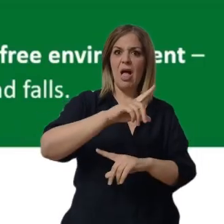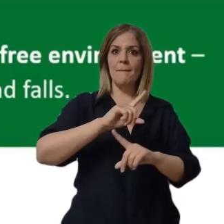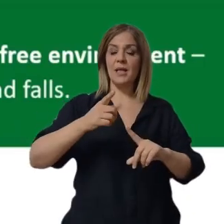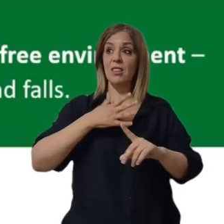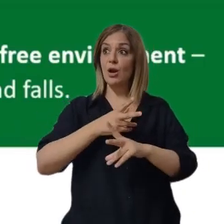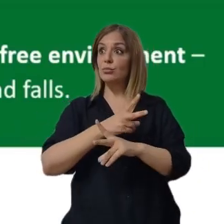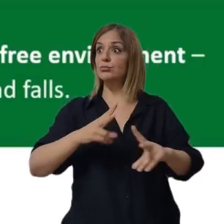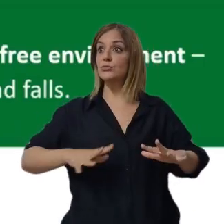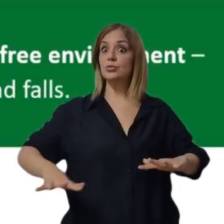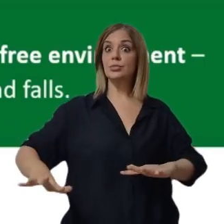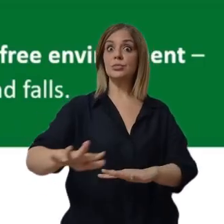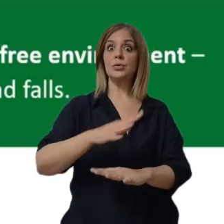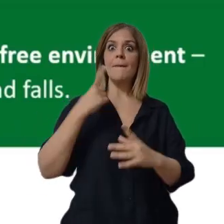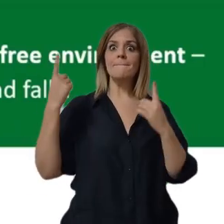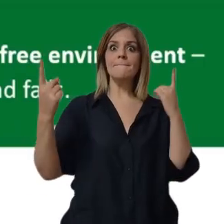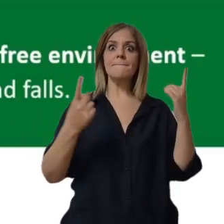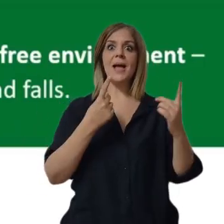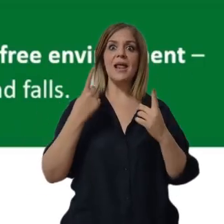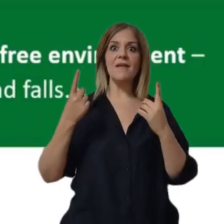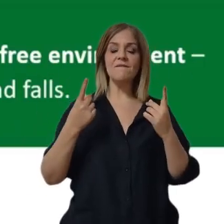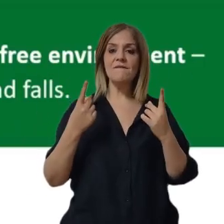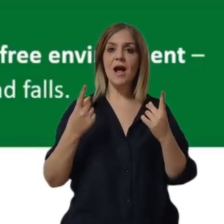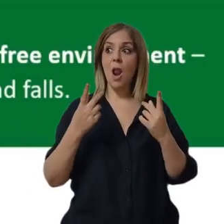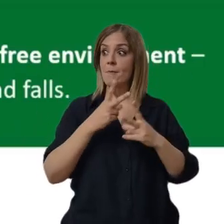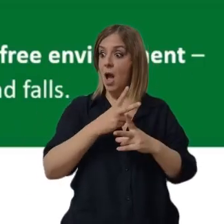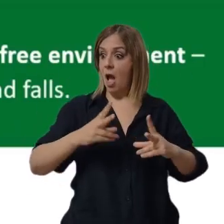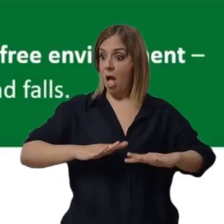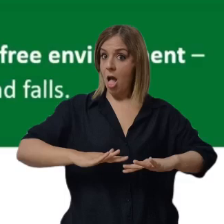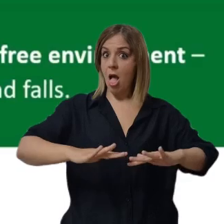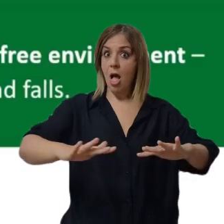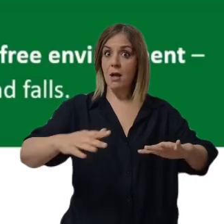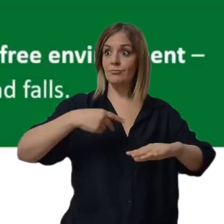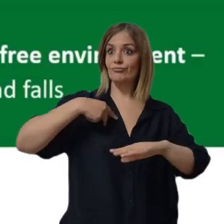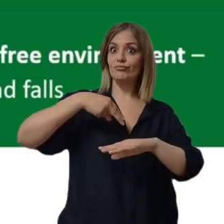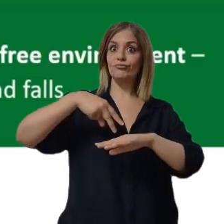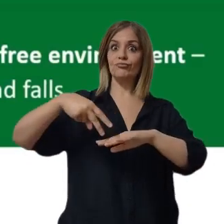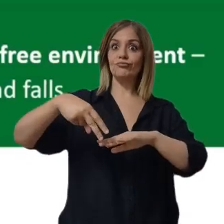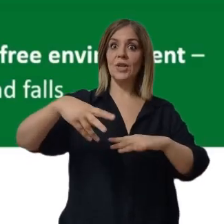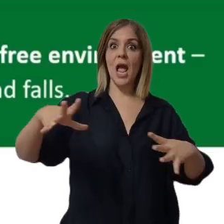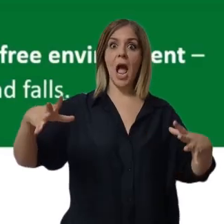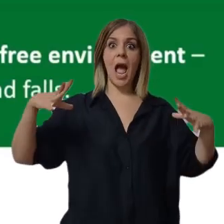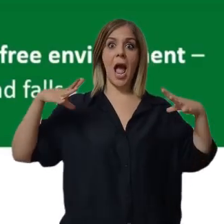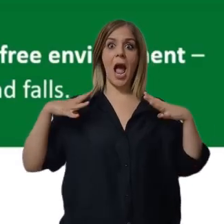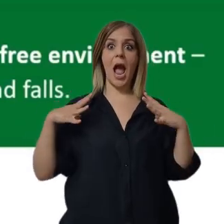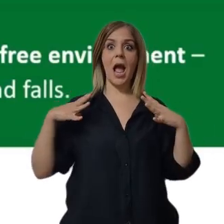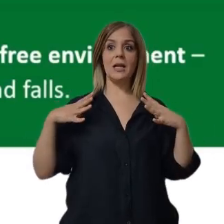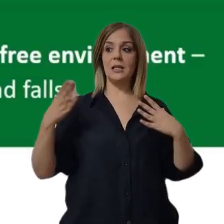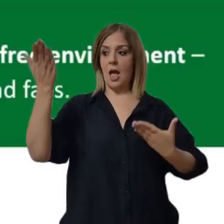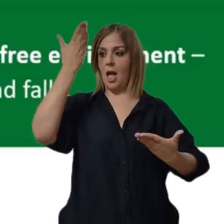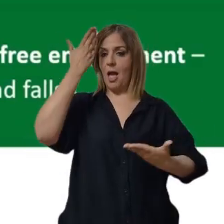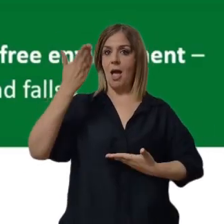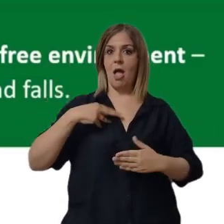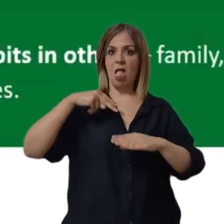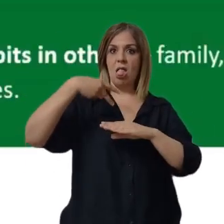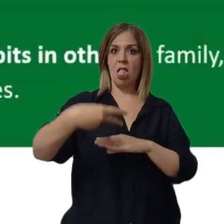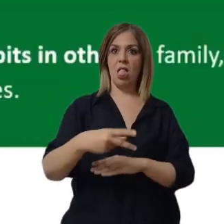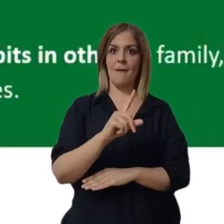means to maintain a clean environment that prevents from injuries.